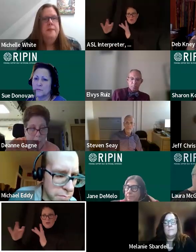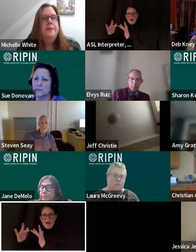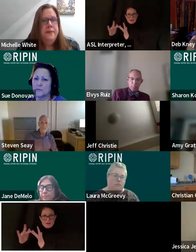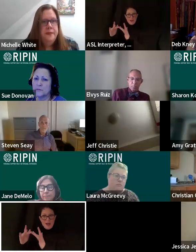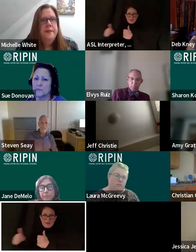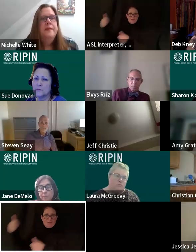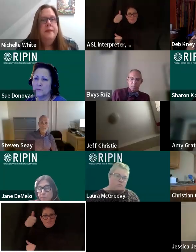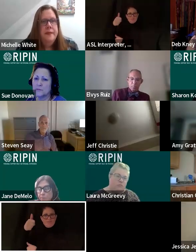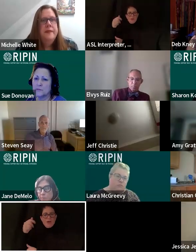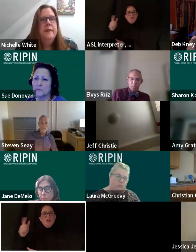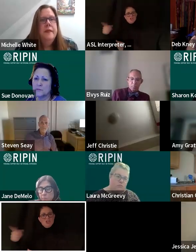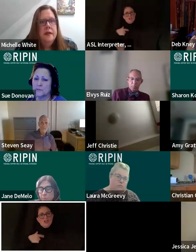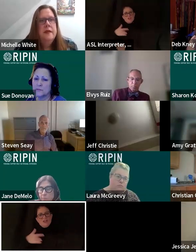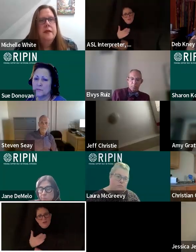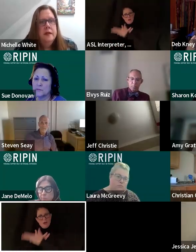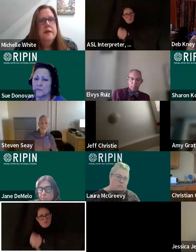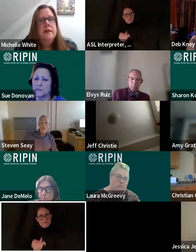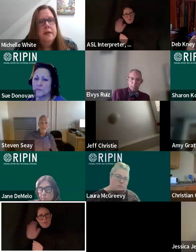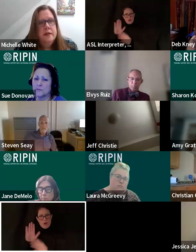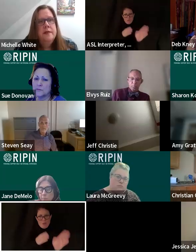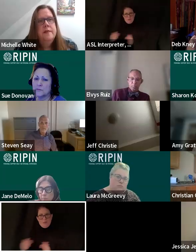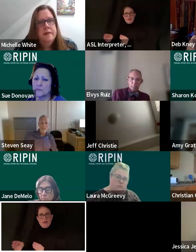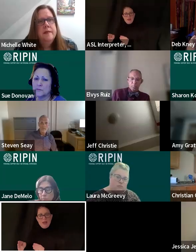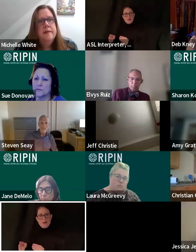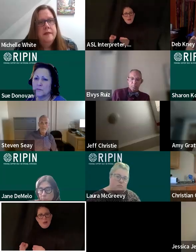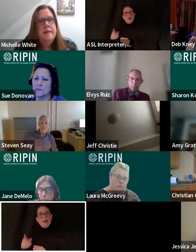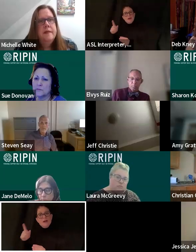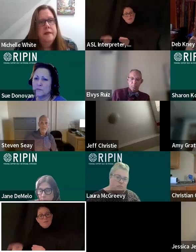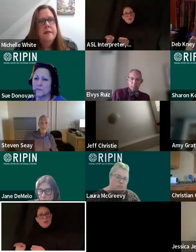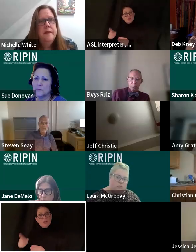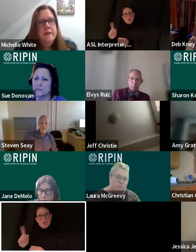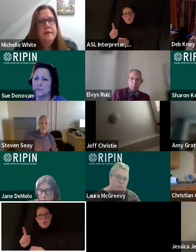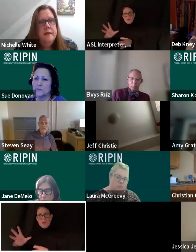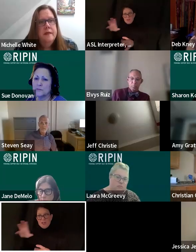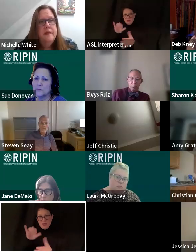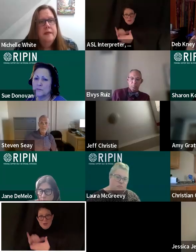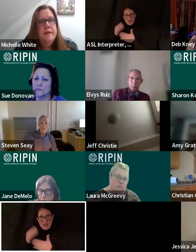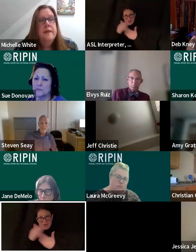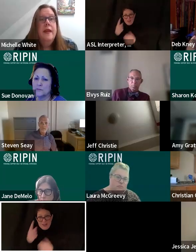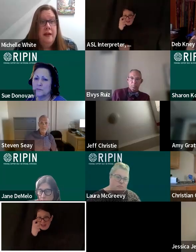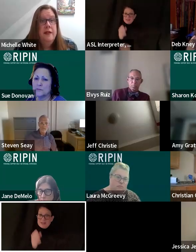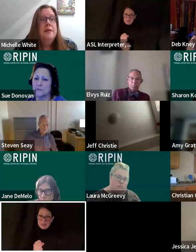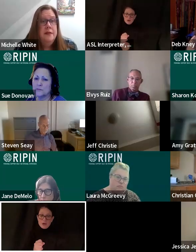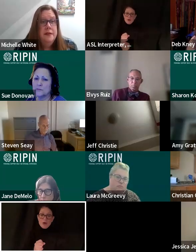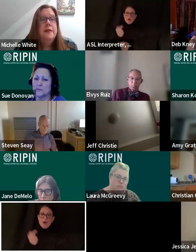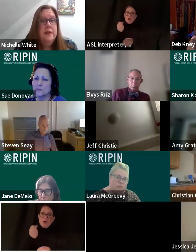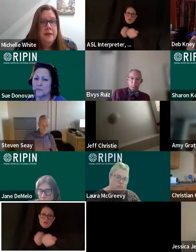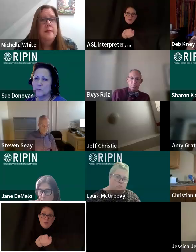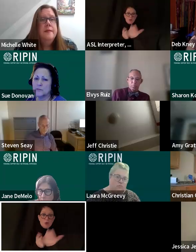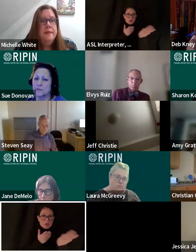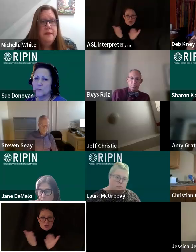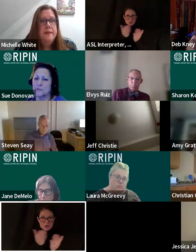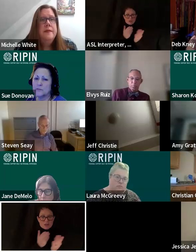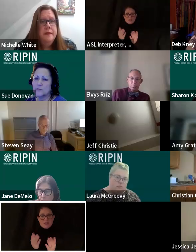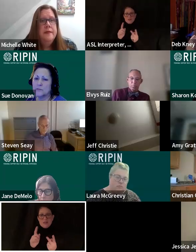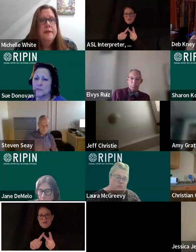that she feels good about her plan, because that's what she's going to be engaging in for the next year, her support services